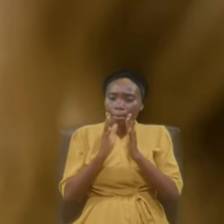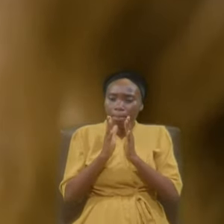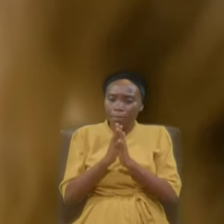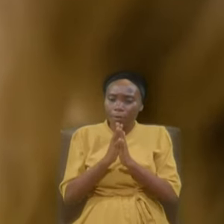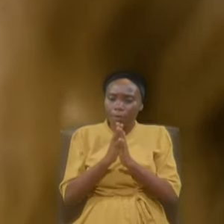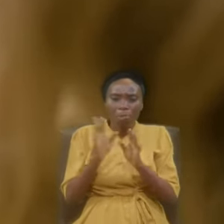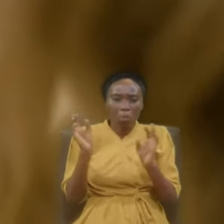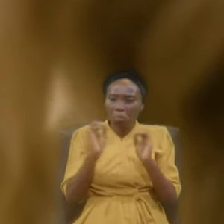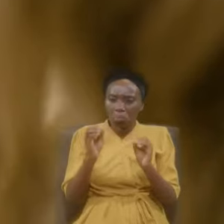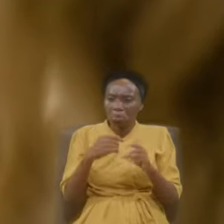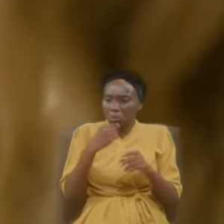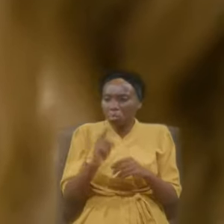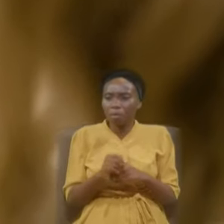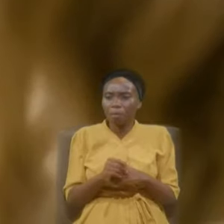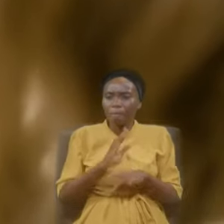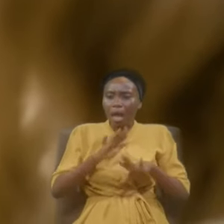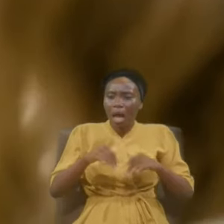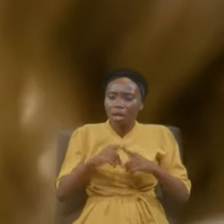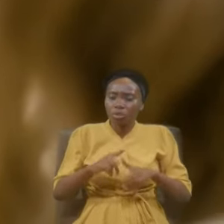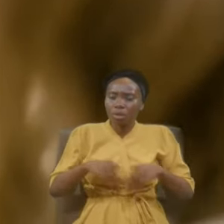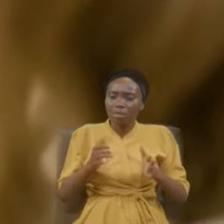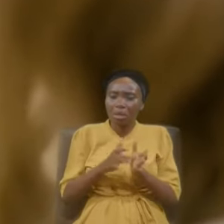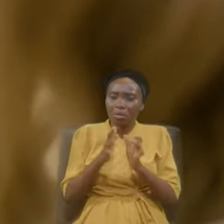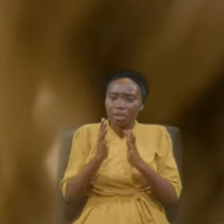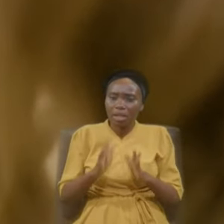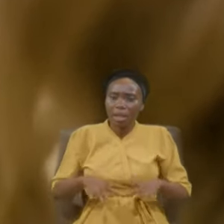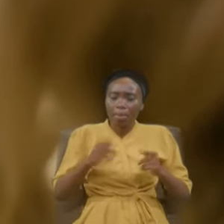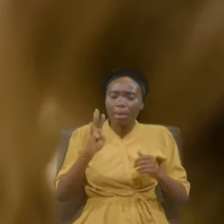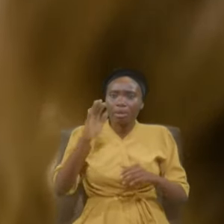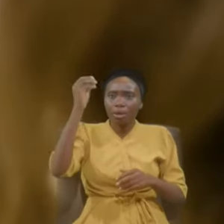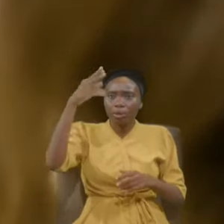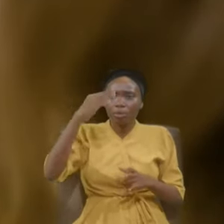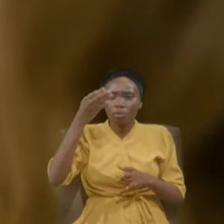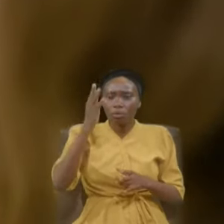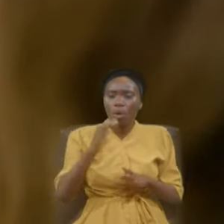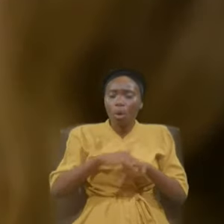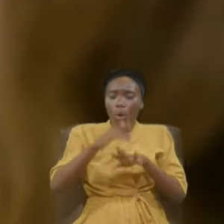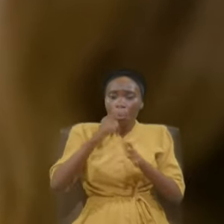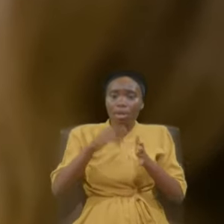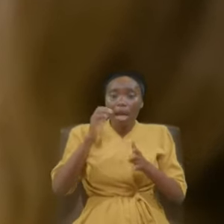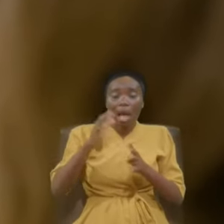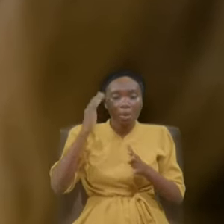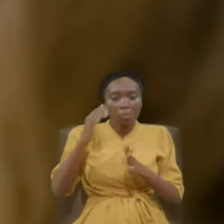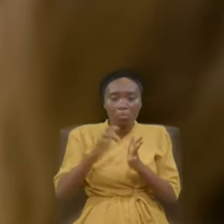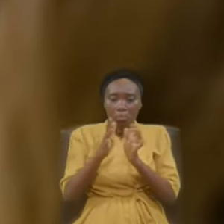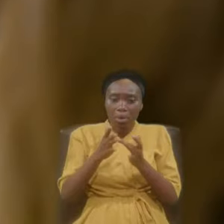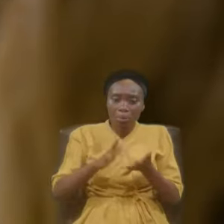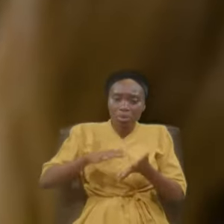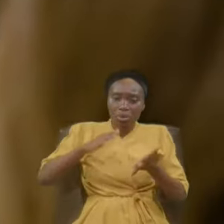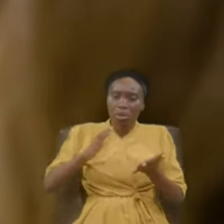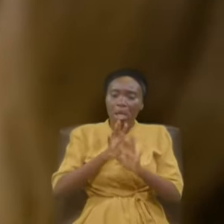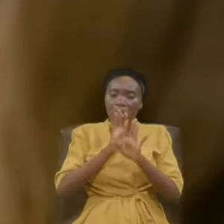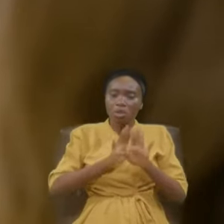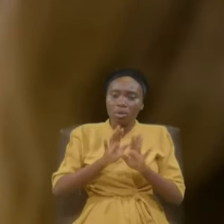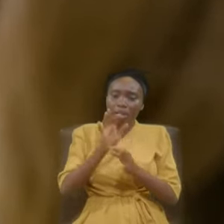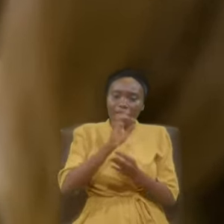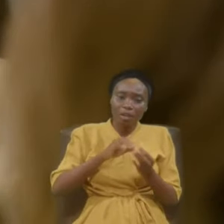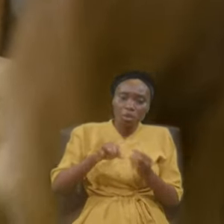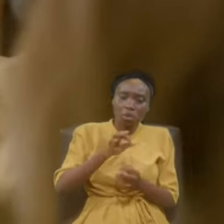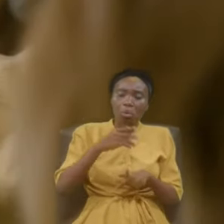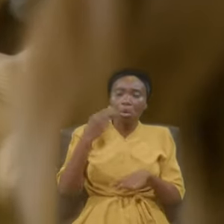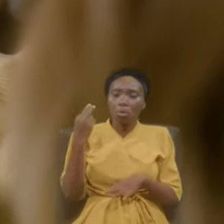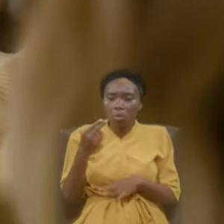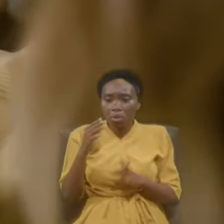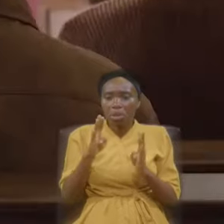them. And they live their Christian lives by the grace of God, from what they are hearing in the Bible study, at the Sunday fellowship, at the